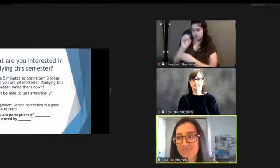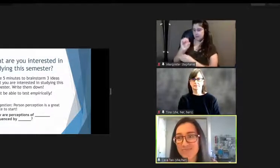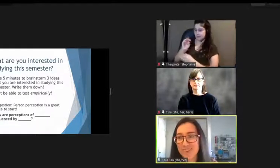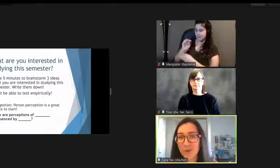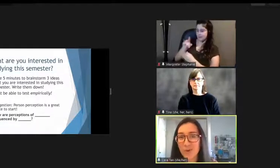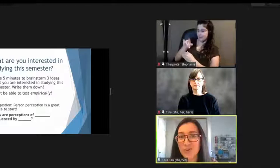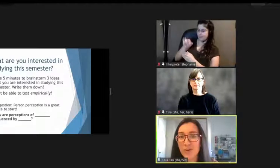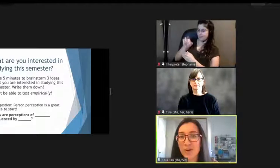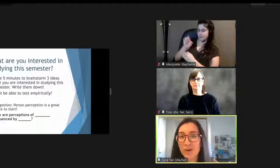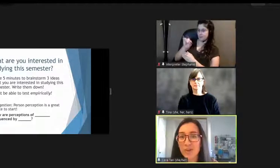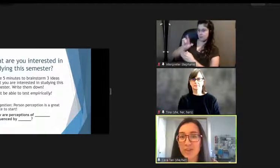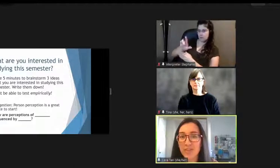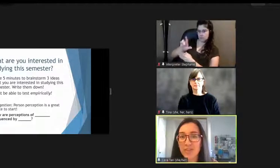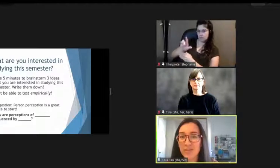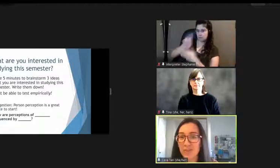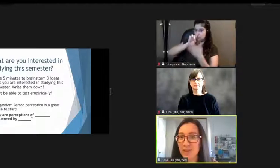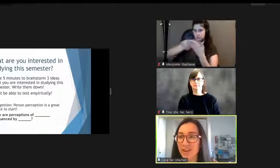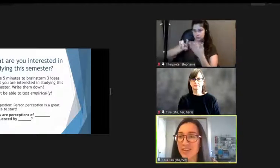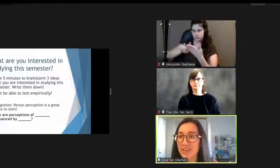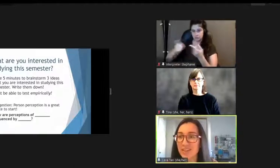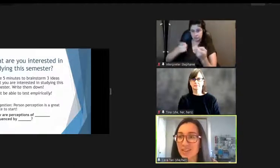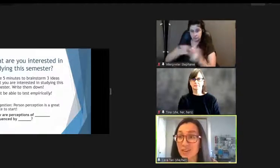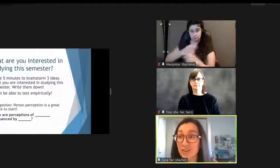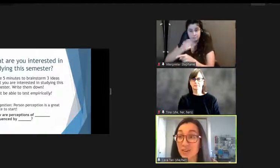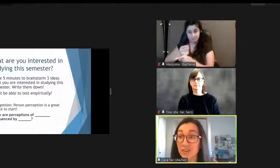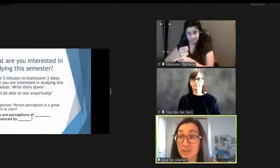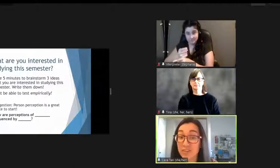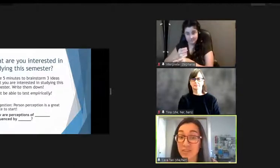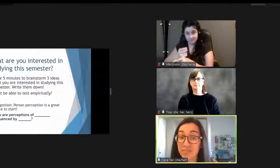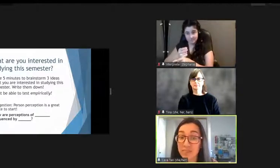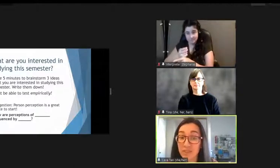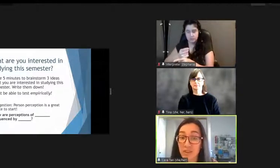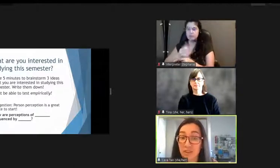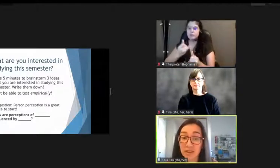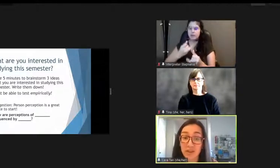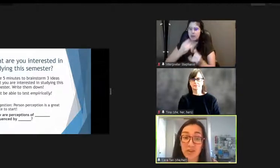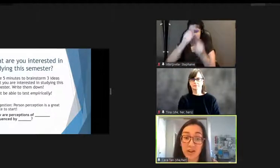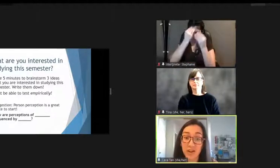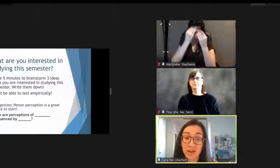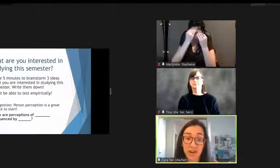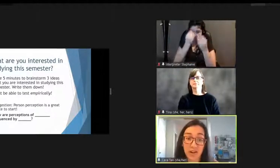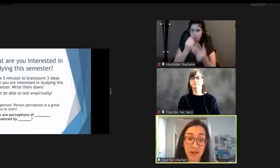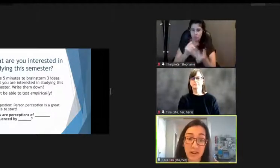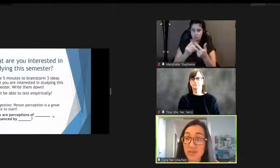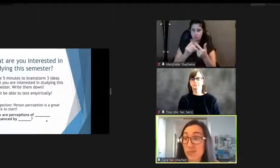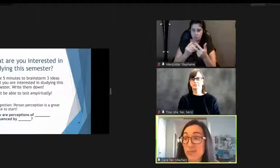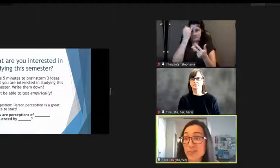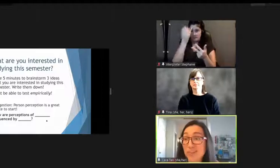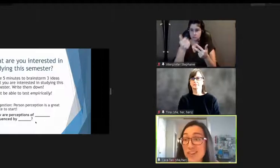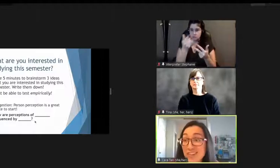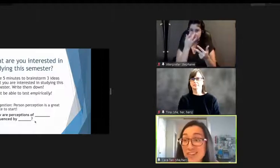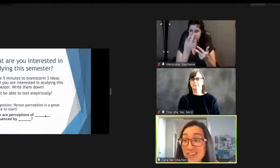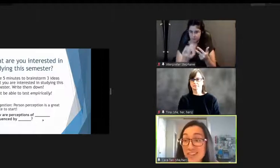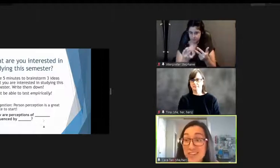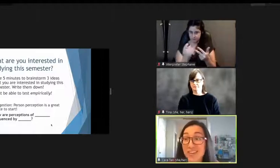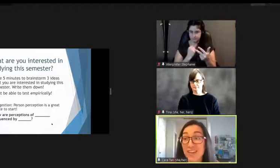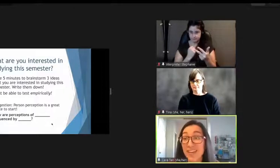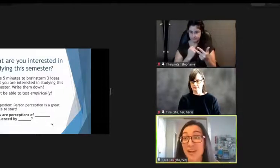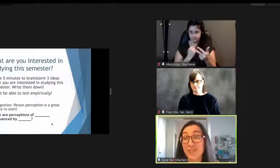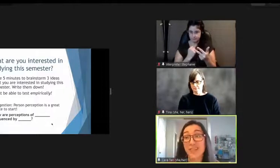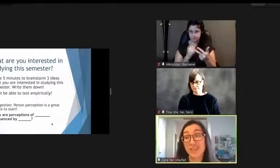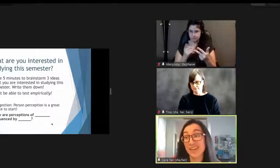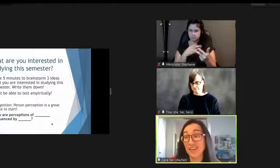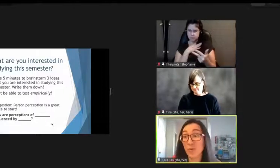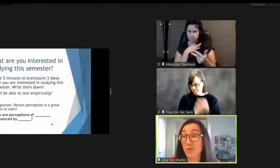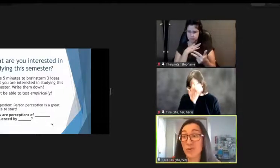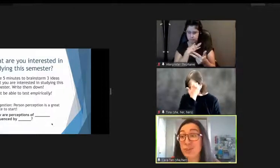questions. I want you to come up with 3 ideas that you're interested in. Now, I have some suggestions here of things that